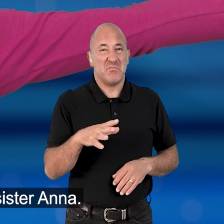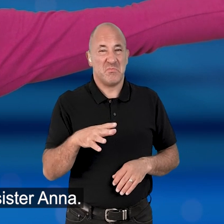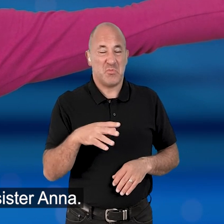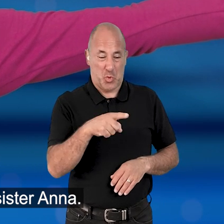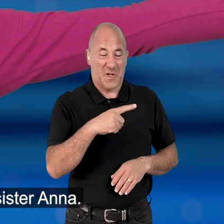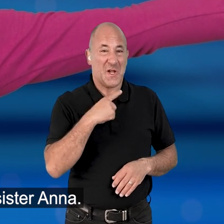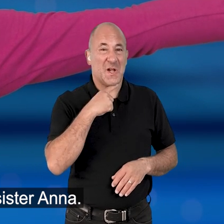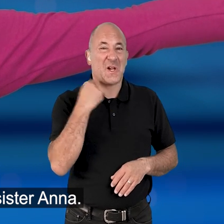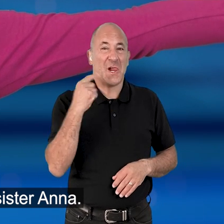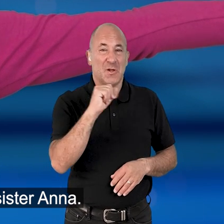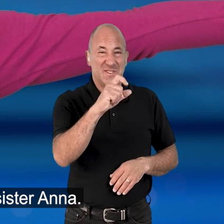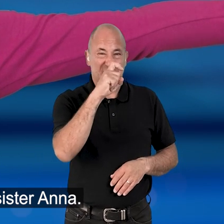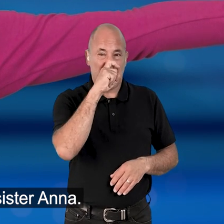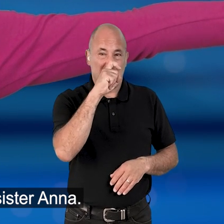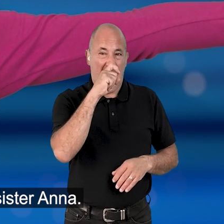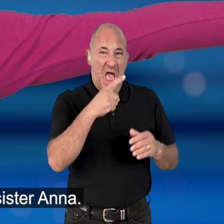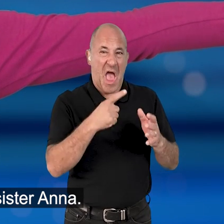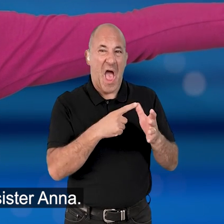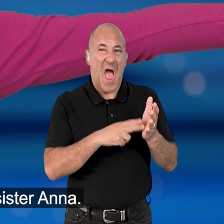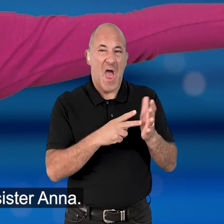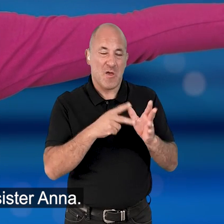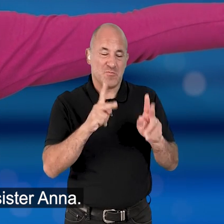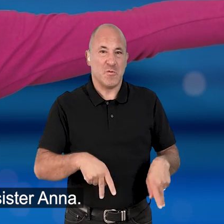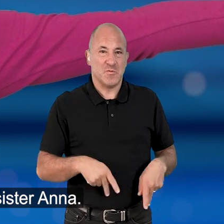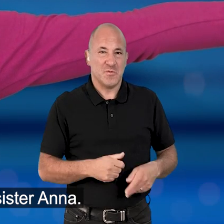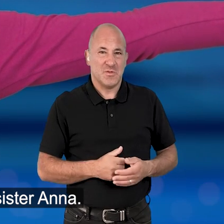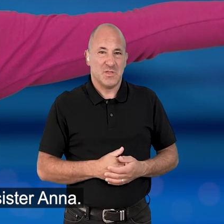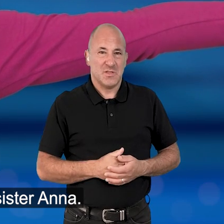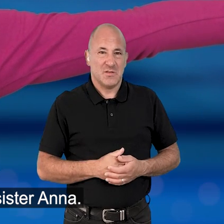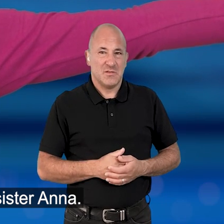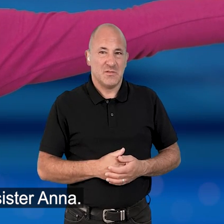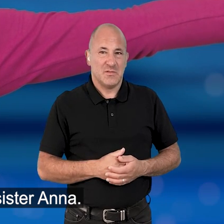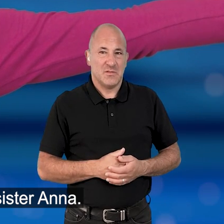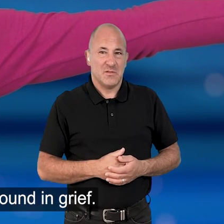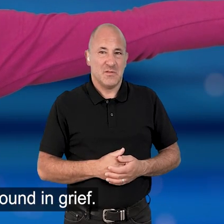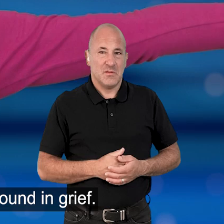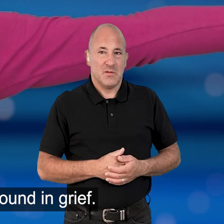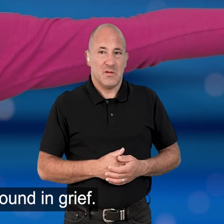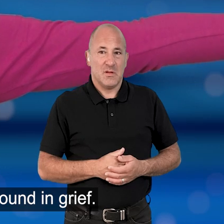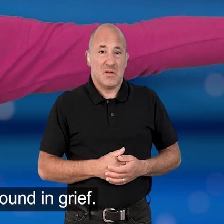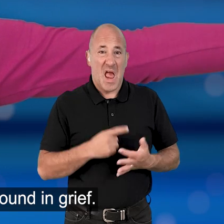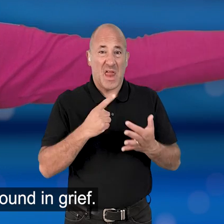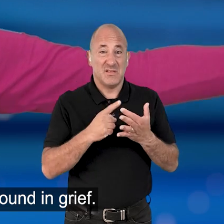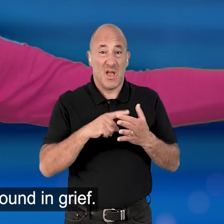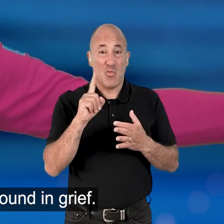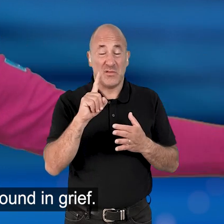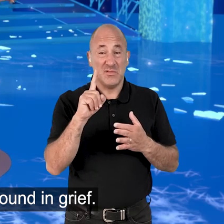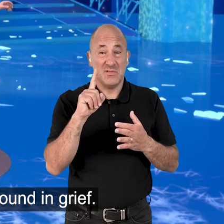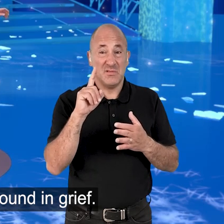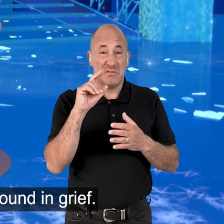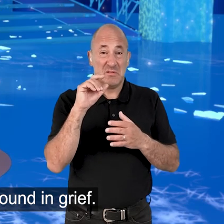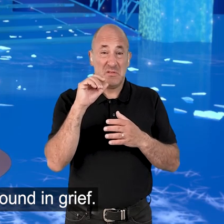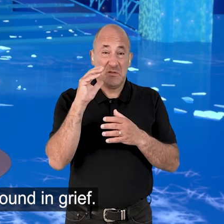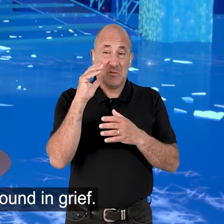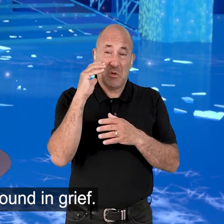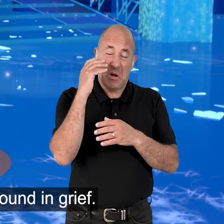that she has killed her sister, Anna. Hearing this,